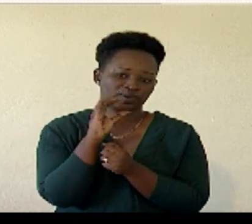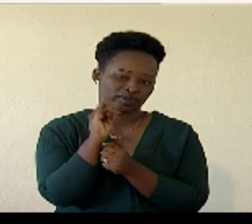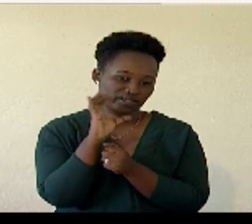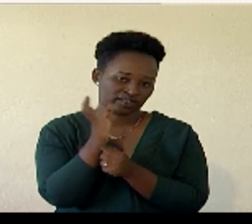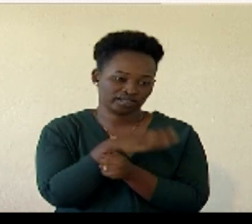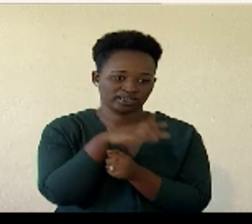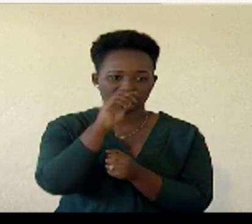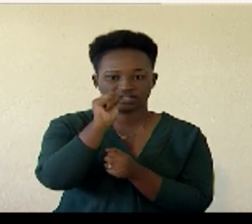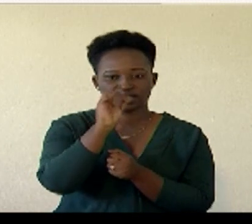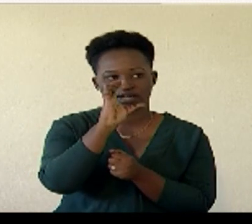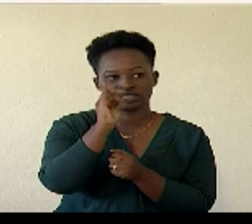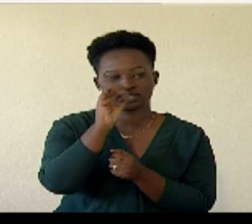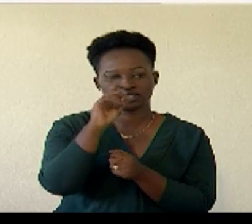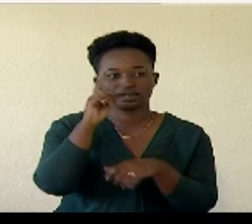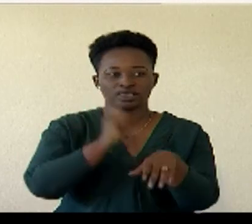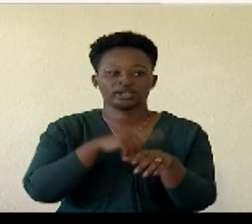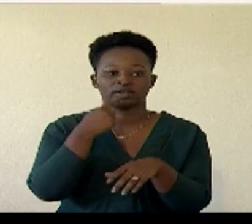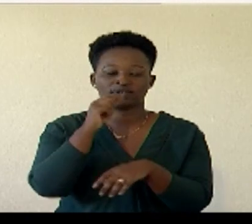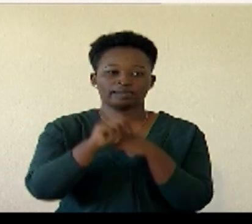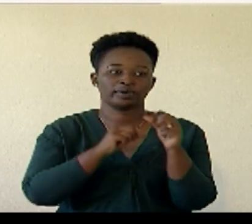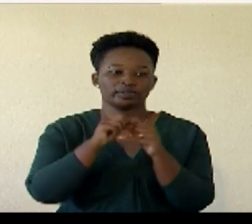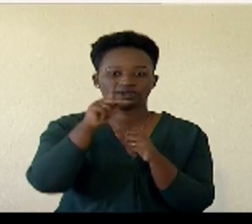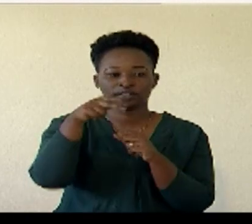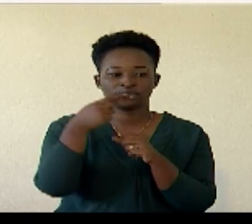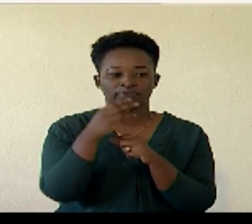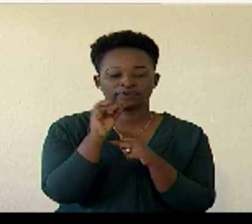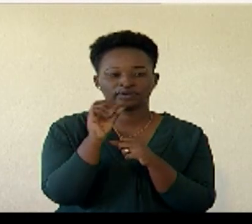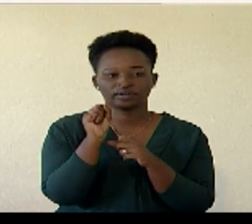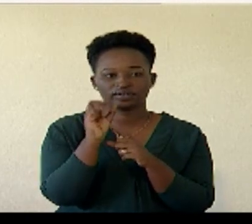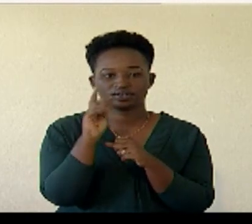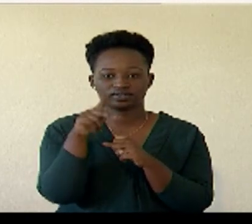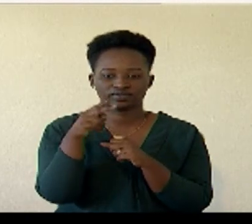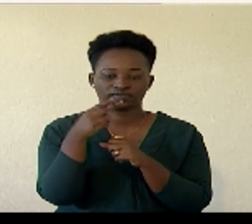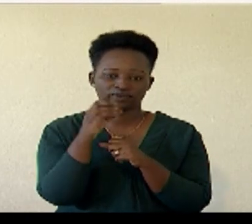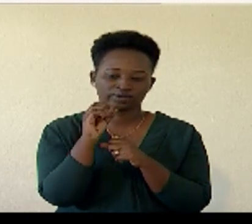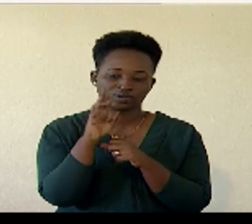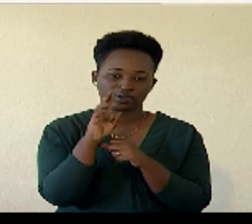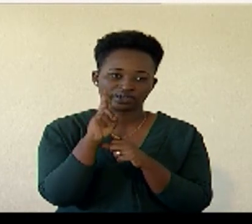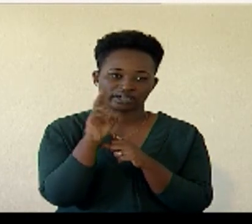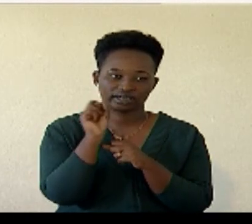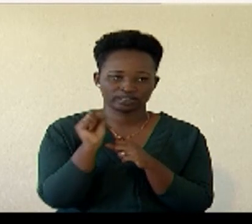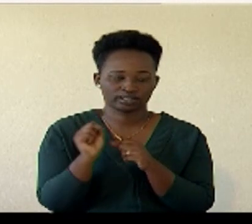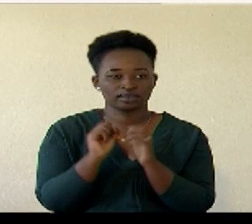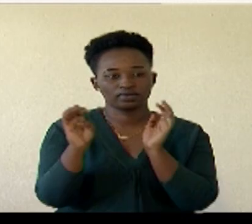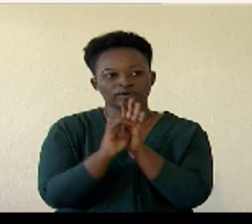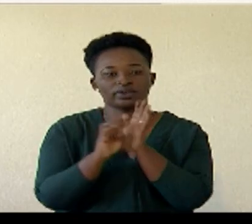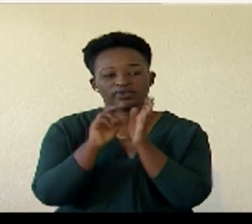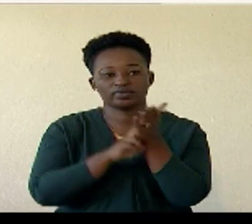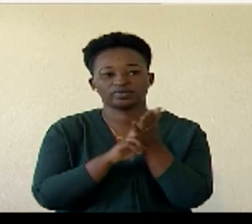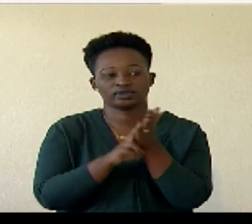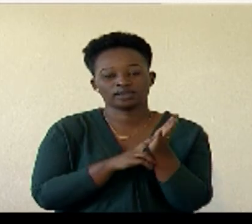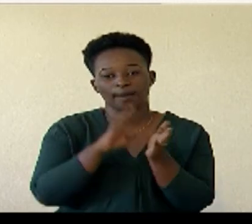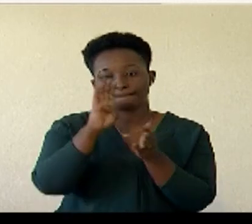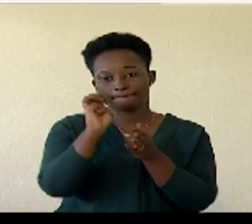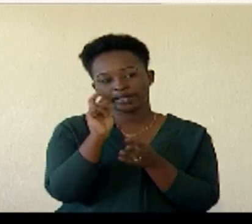talking about the phosphorus 5 chloride, that's an example. C6, let me use benzoic acid.